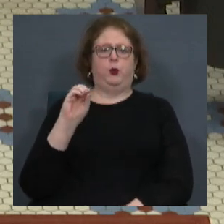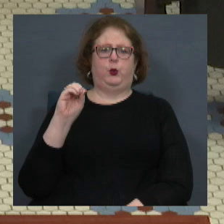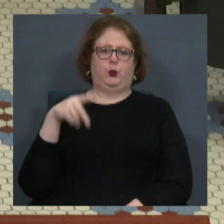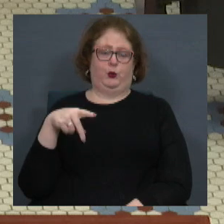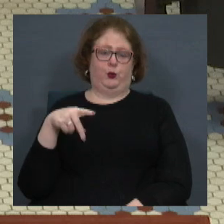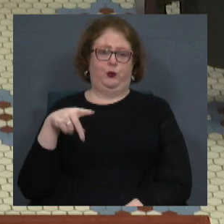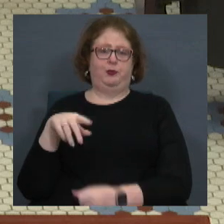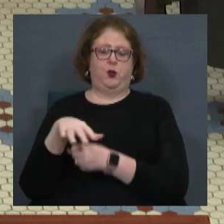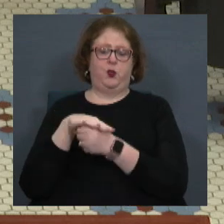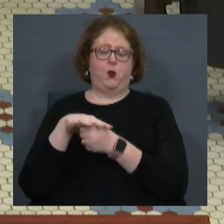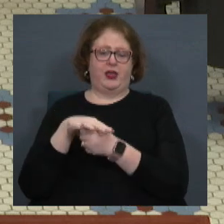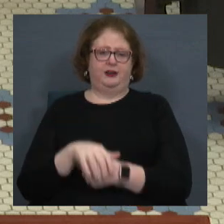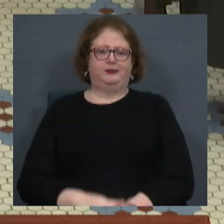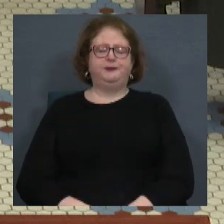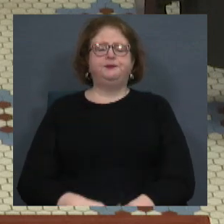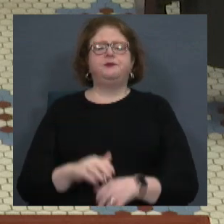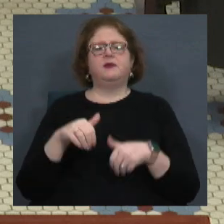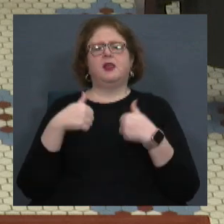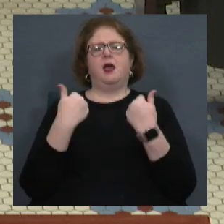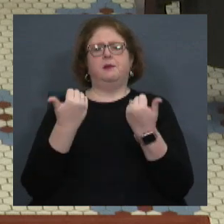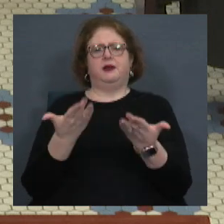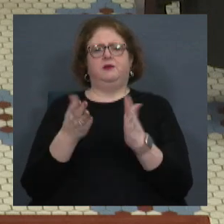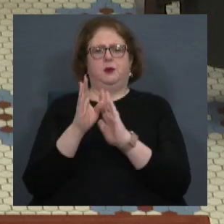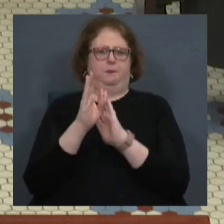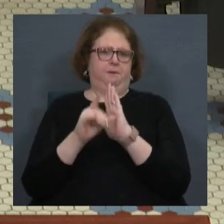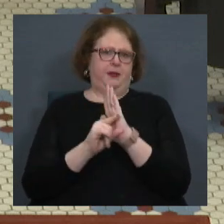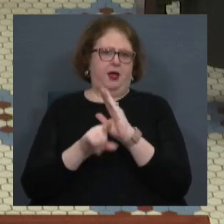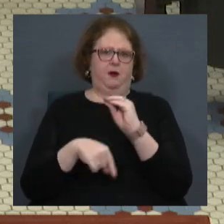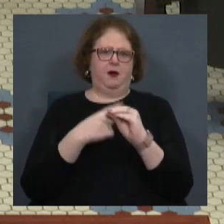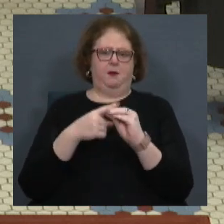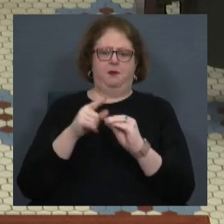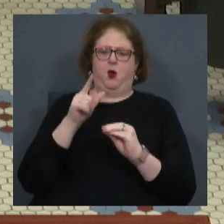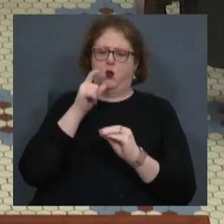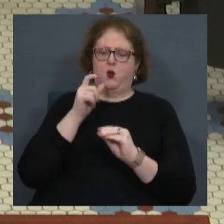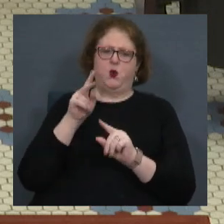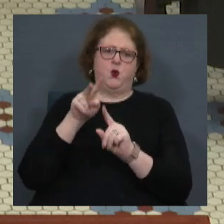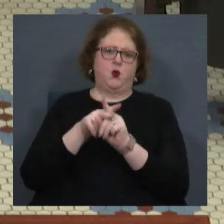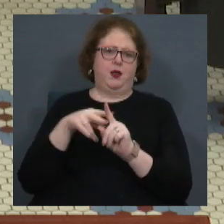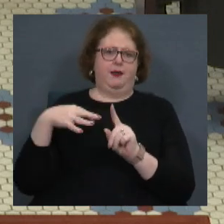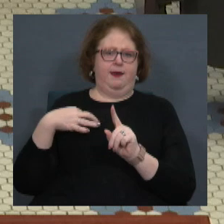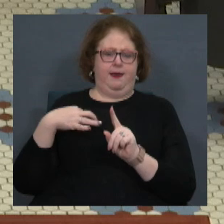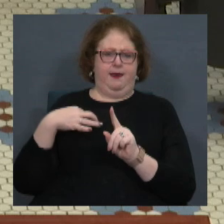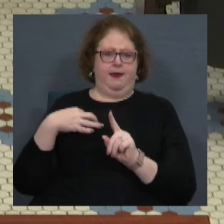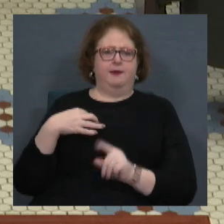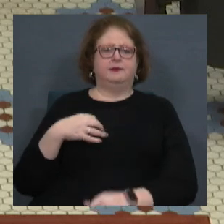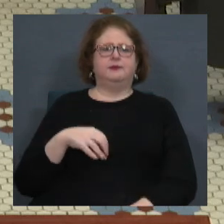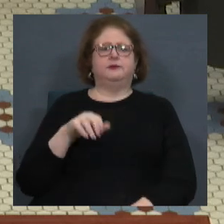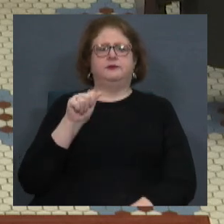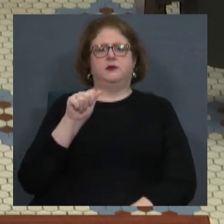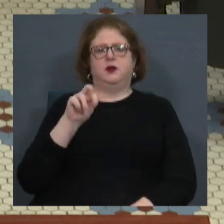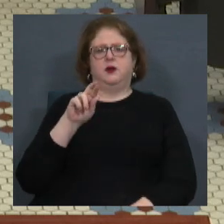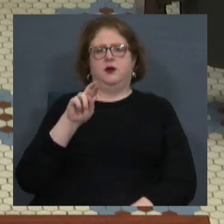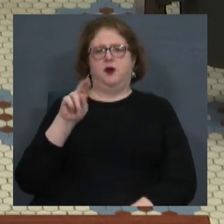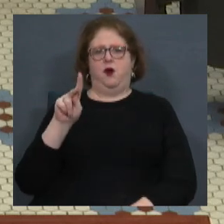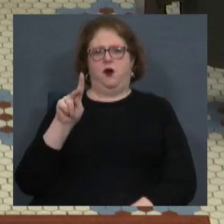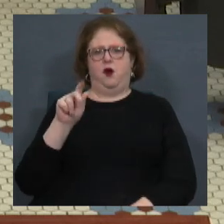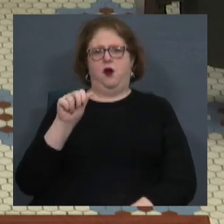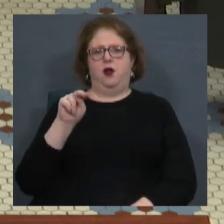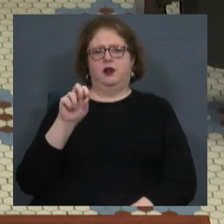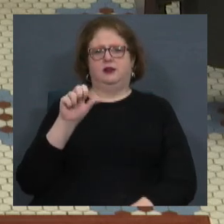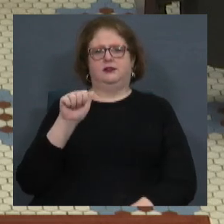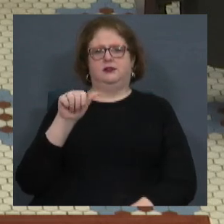little background information on the applicant and its affiliated entity, Arkansas Enterprises for the